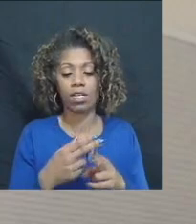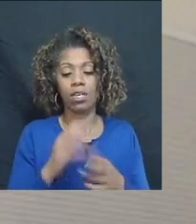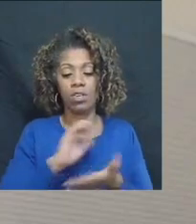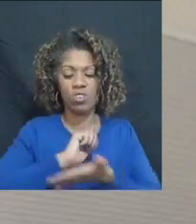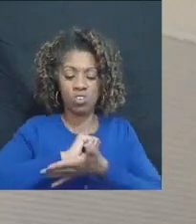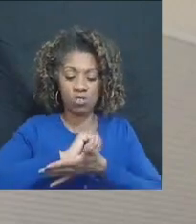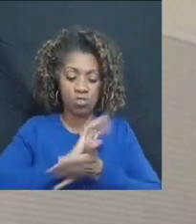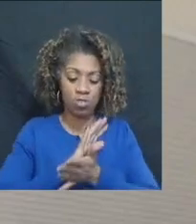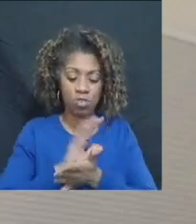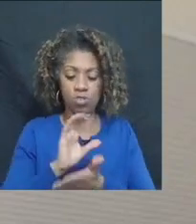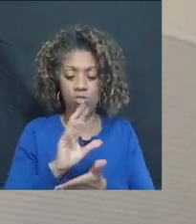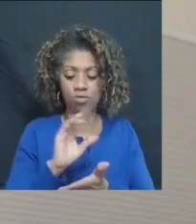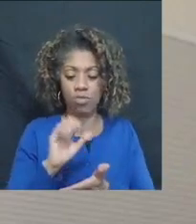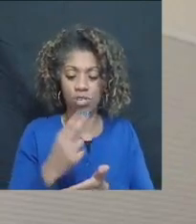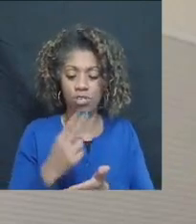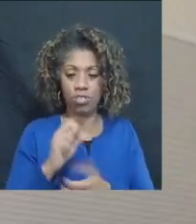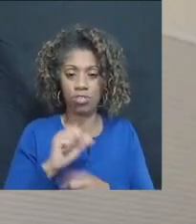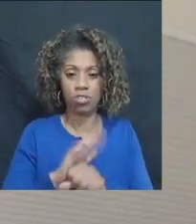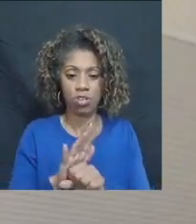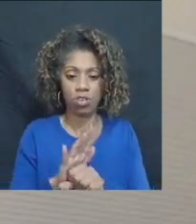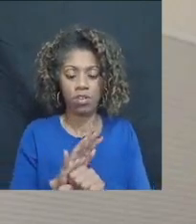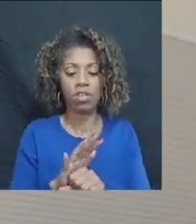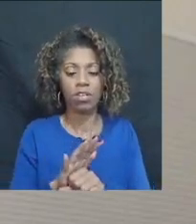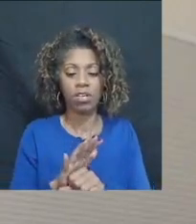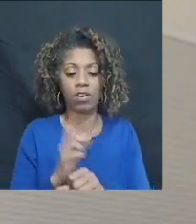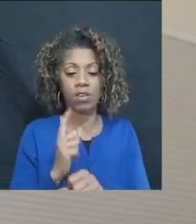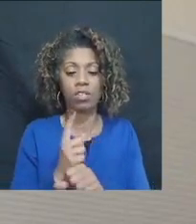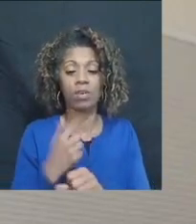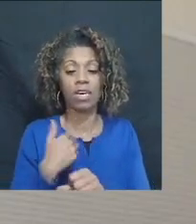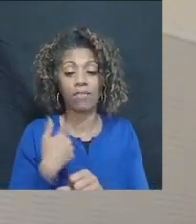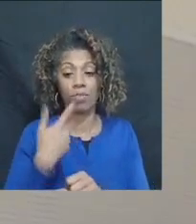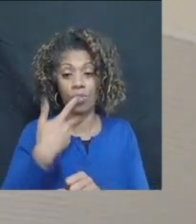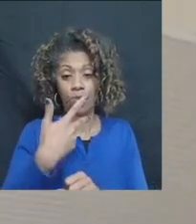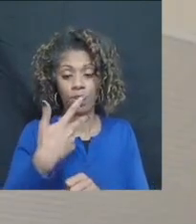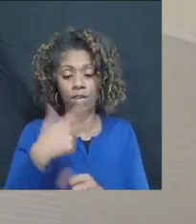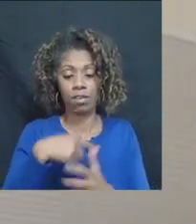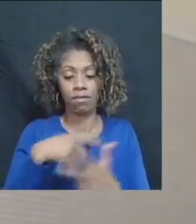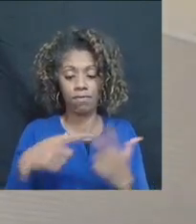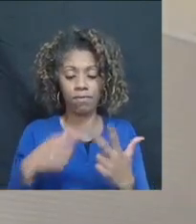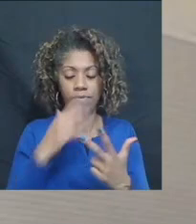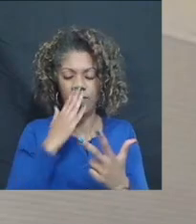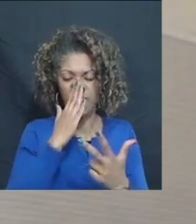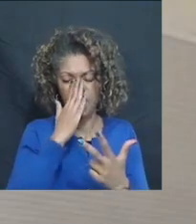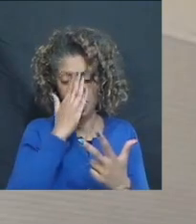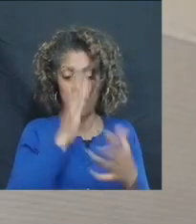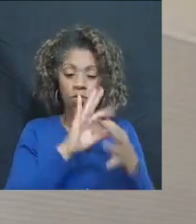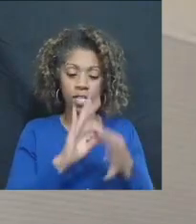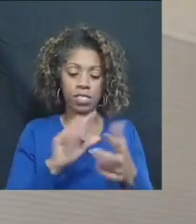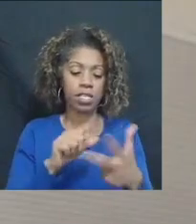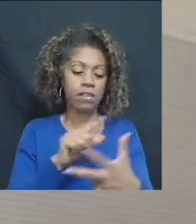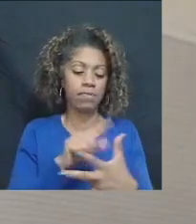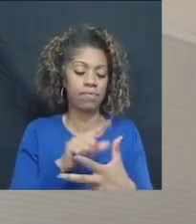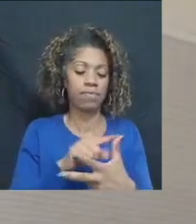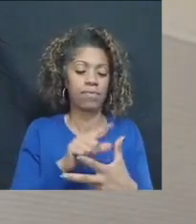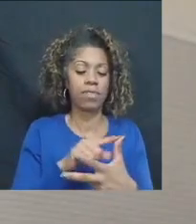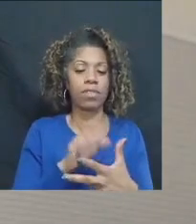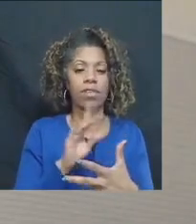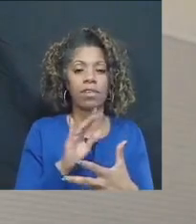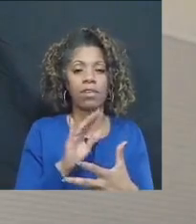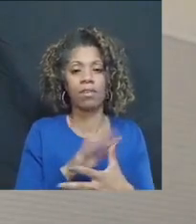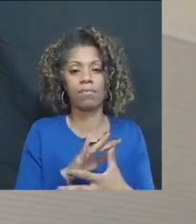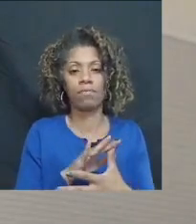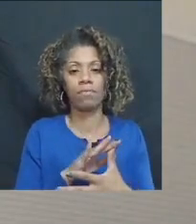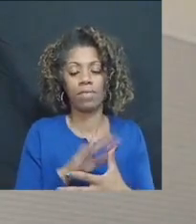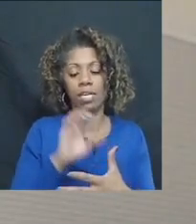equity, because the disparities, what COVID has done to at-risk communities is